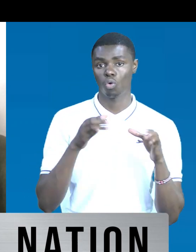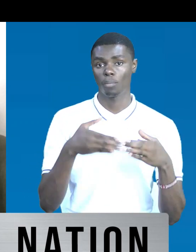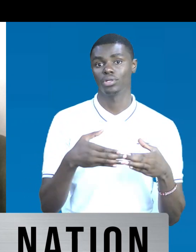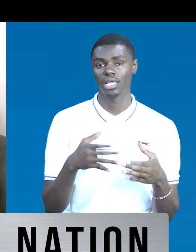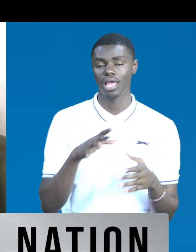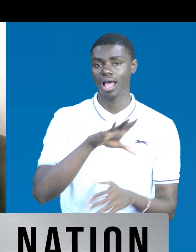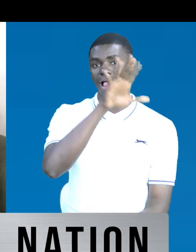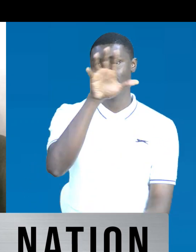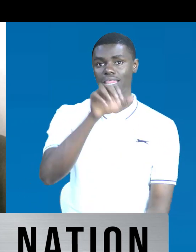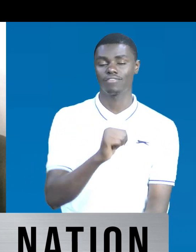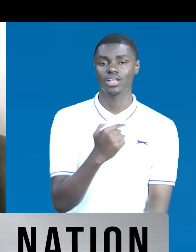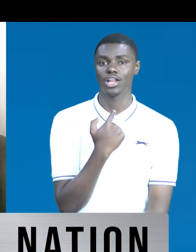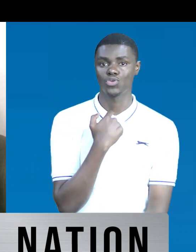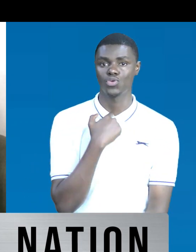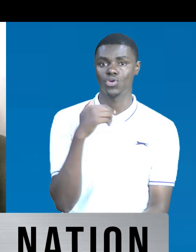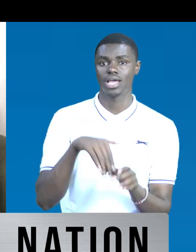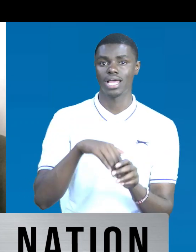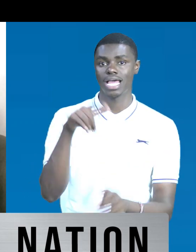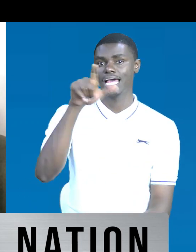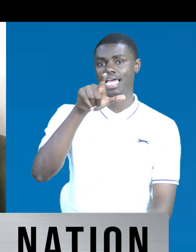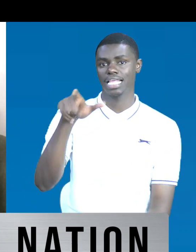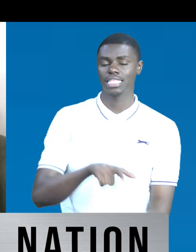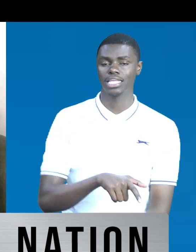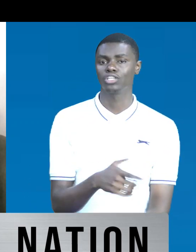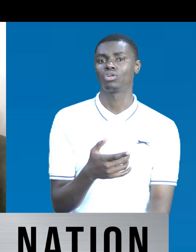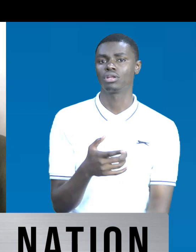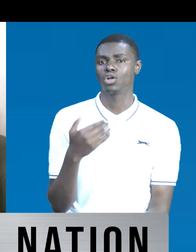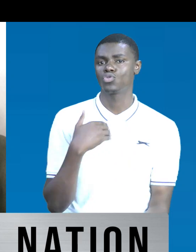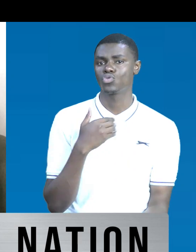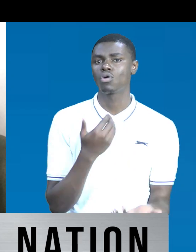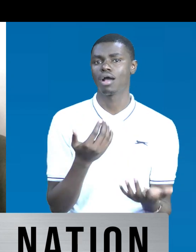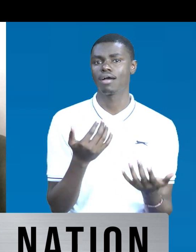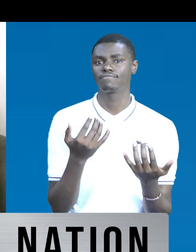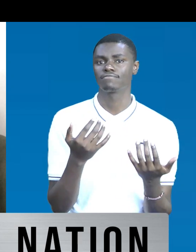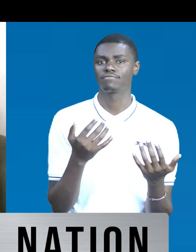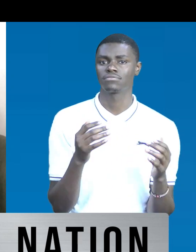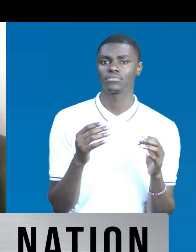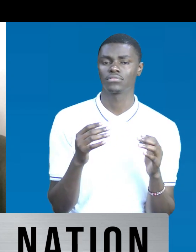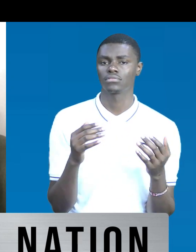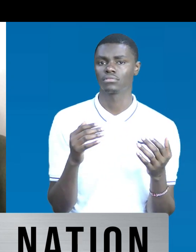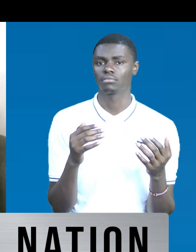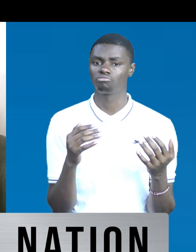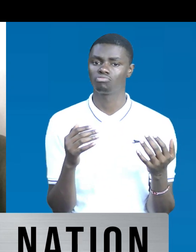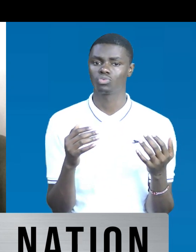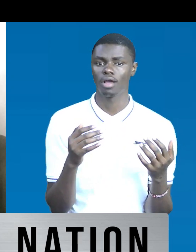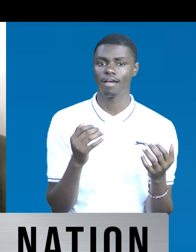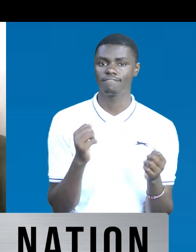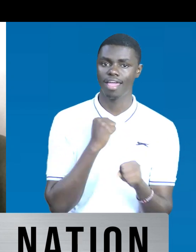the African Union within the region, also the Great Lakes Union, to have concerted efforts to look at this kind of